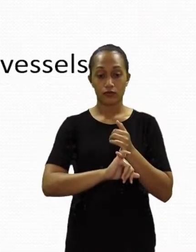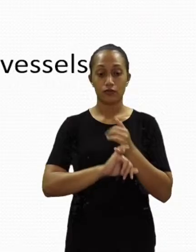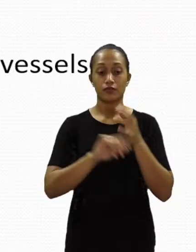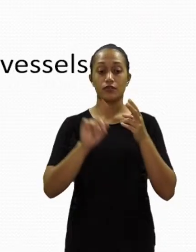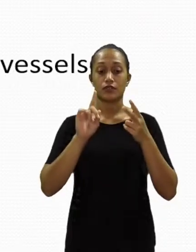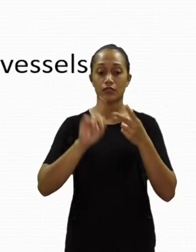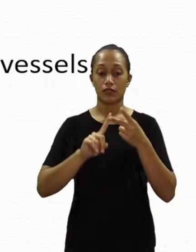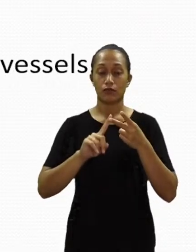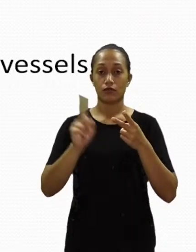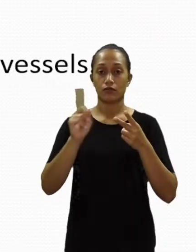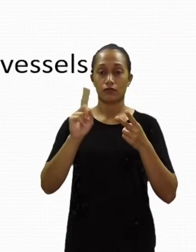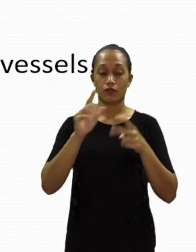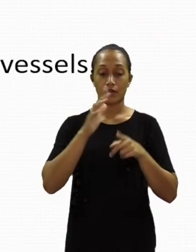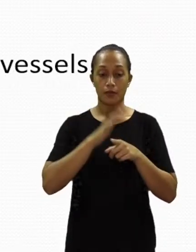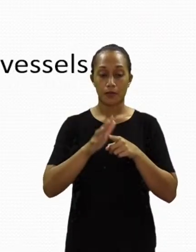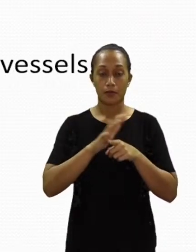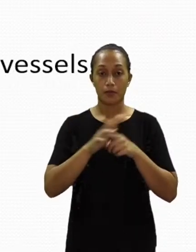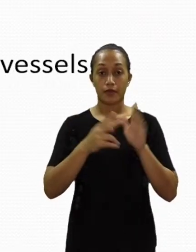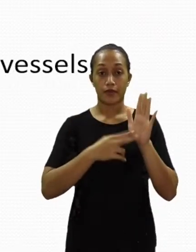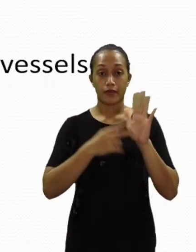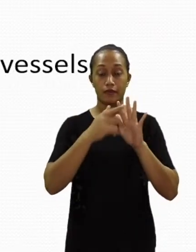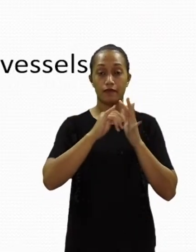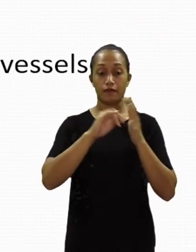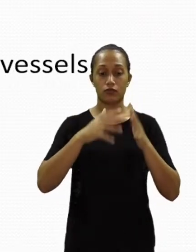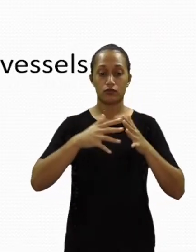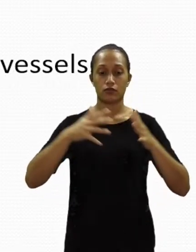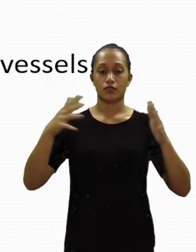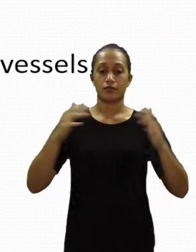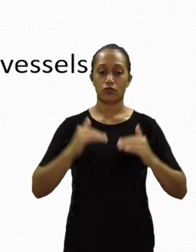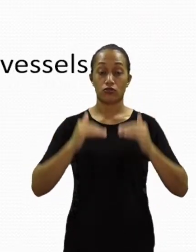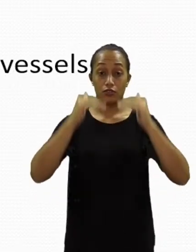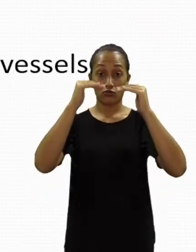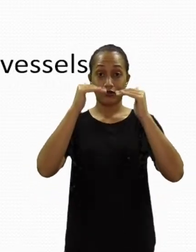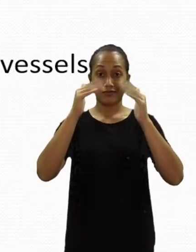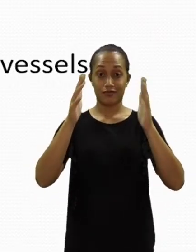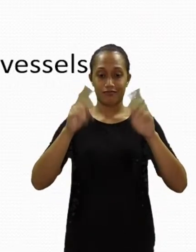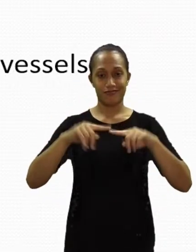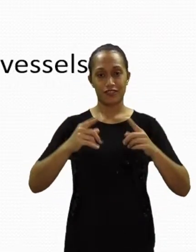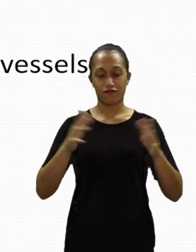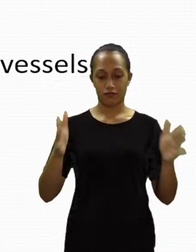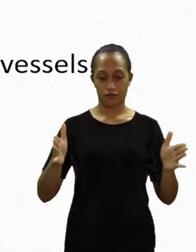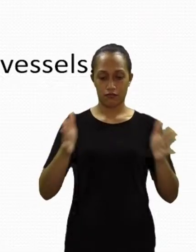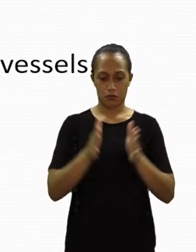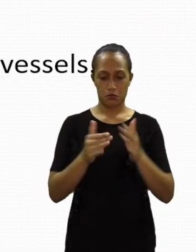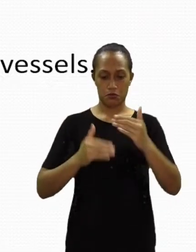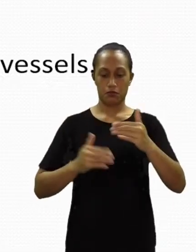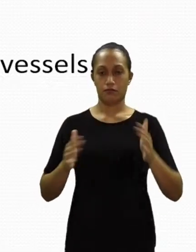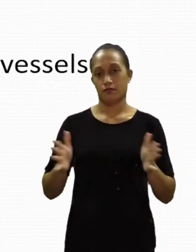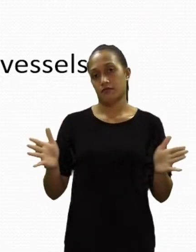the second one is the blood vessels expands or increase in size.